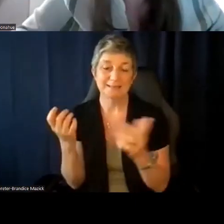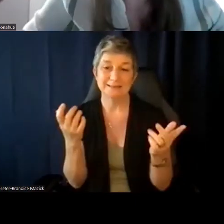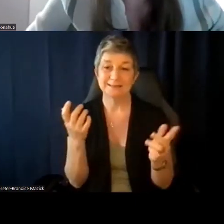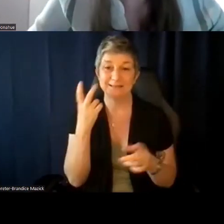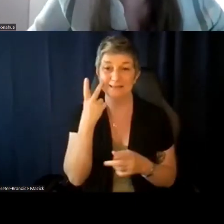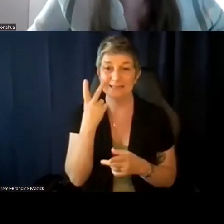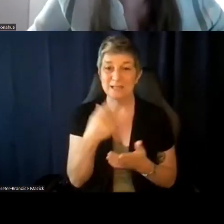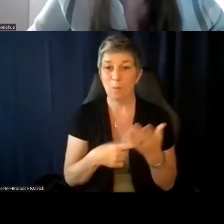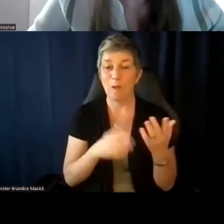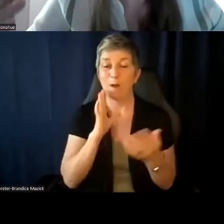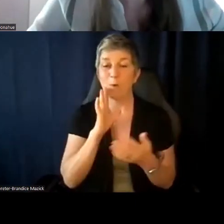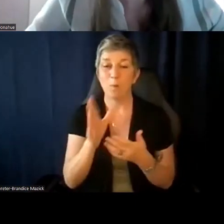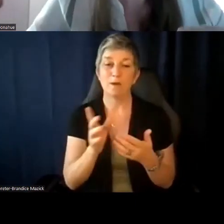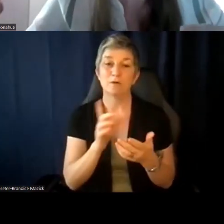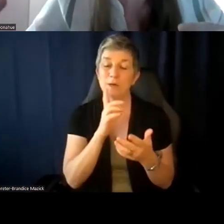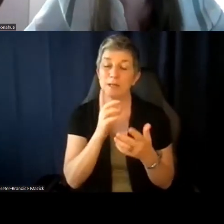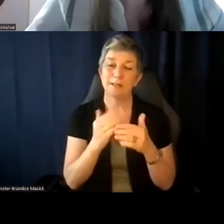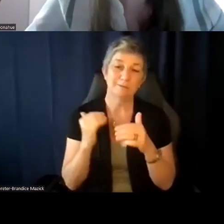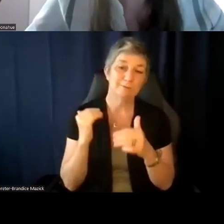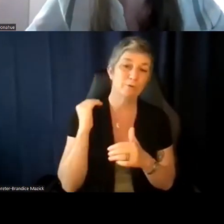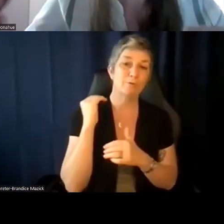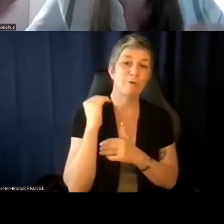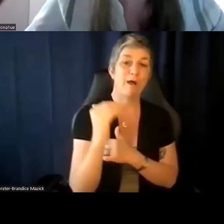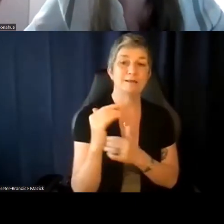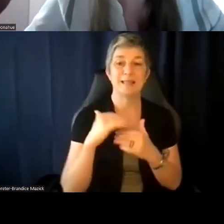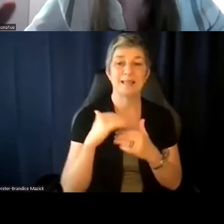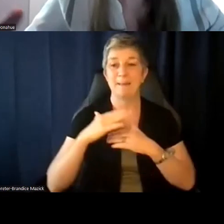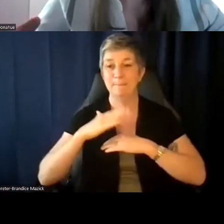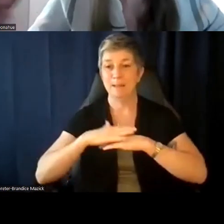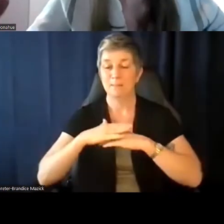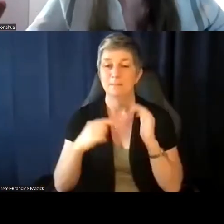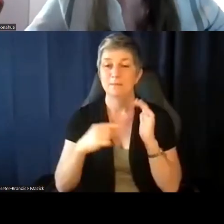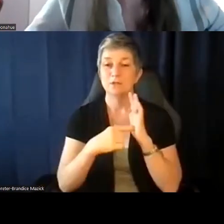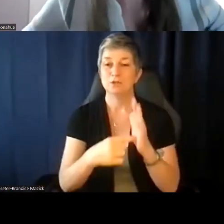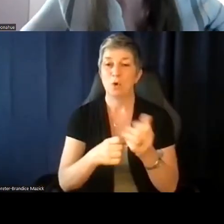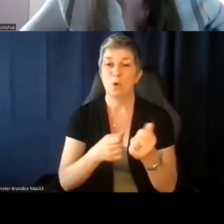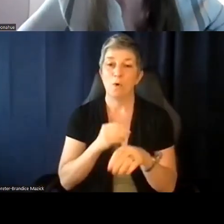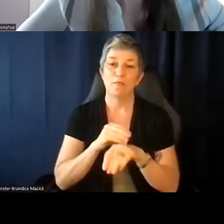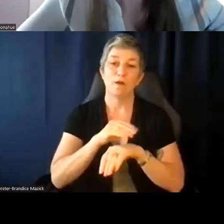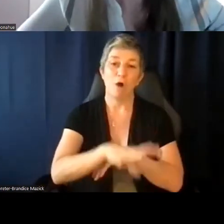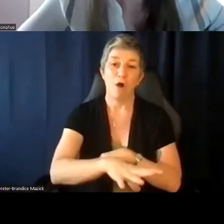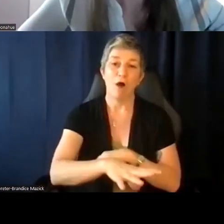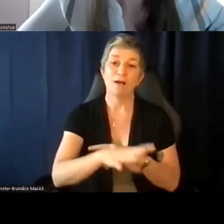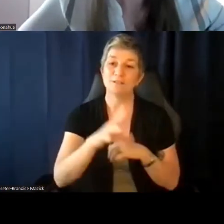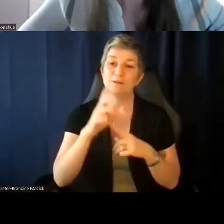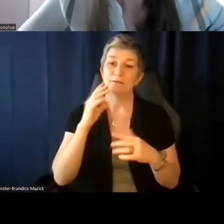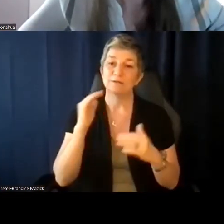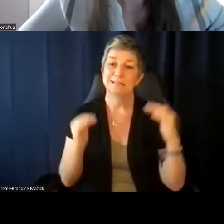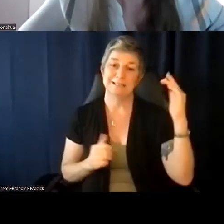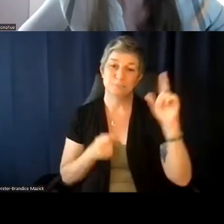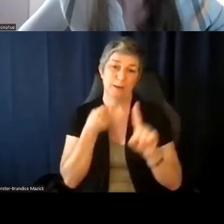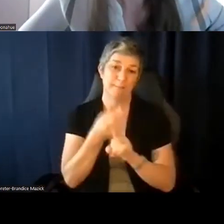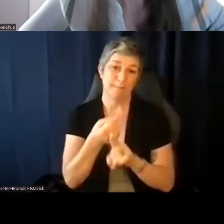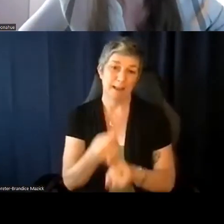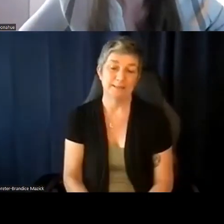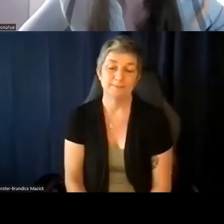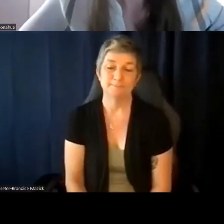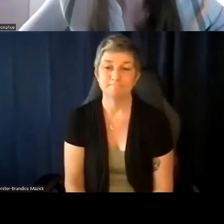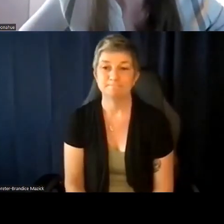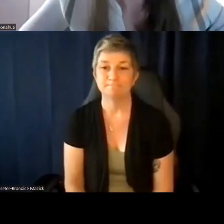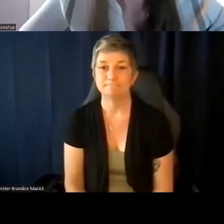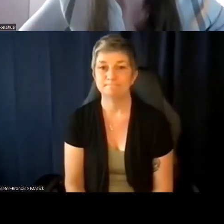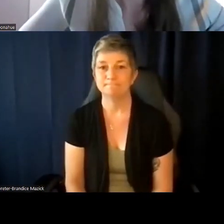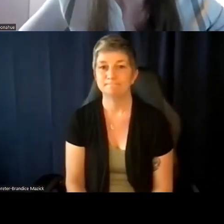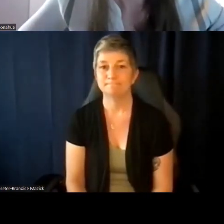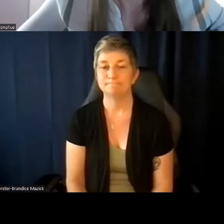going to cross that threshold to show the causal disparate impact. So thank you